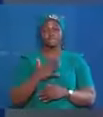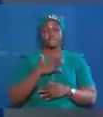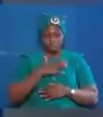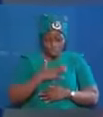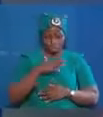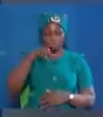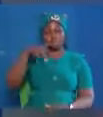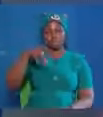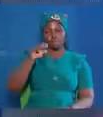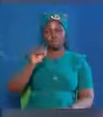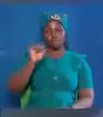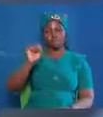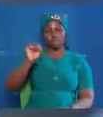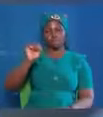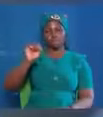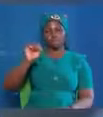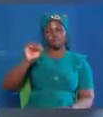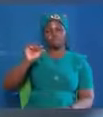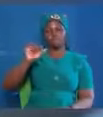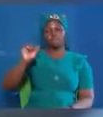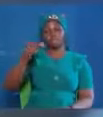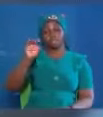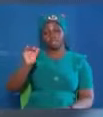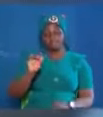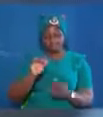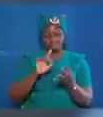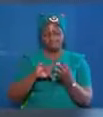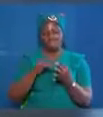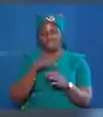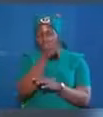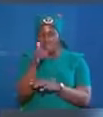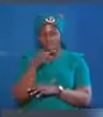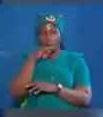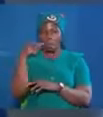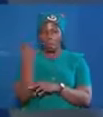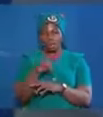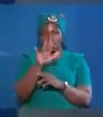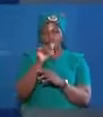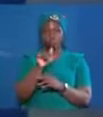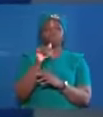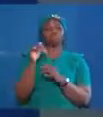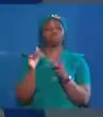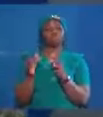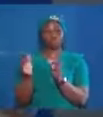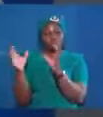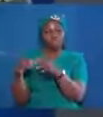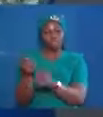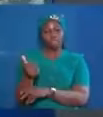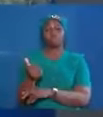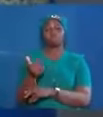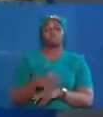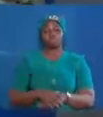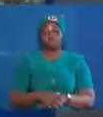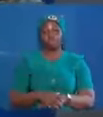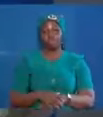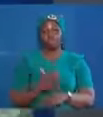Bogisio. We have my counterpart, the whip of the majority, Honorable Wangwe. We have